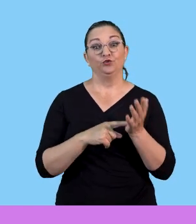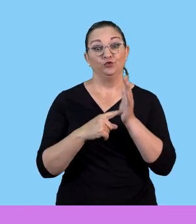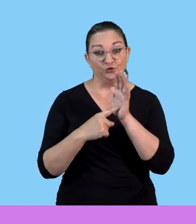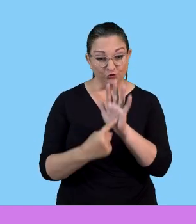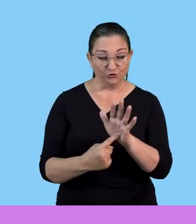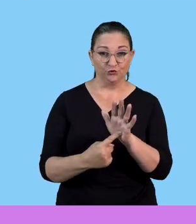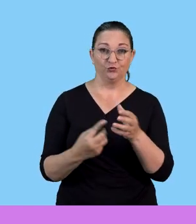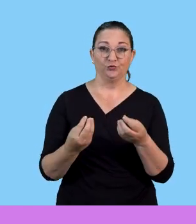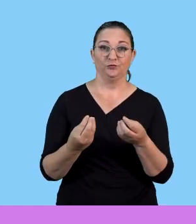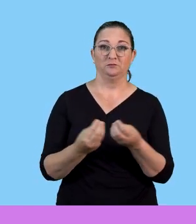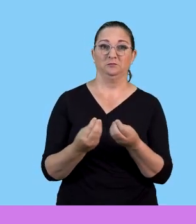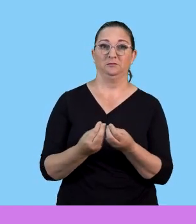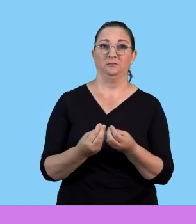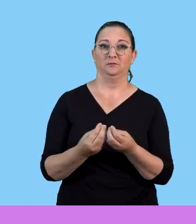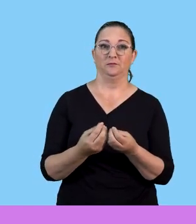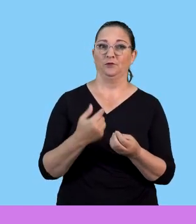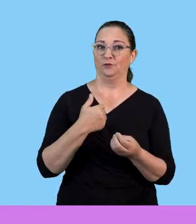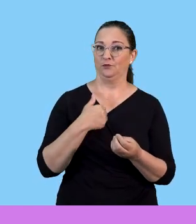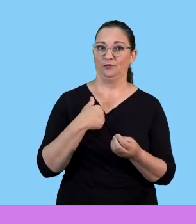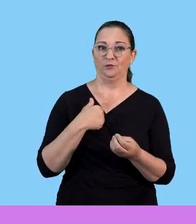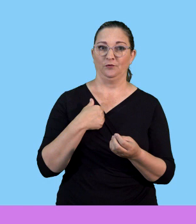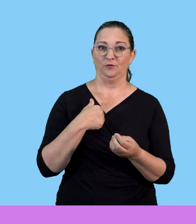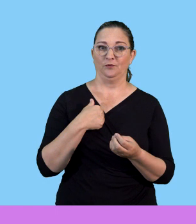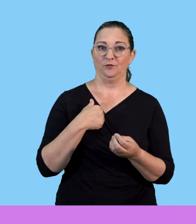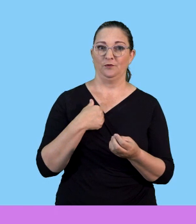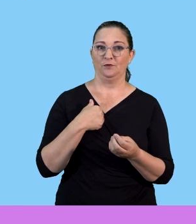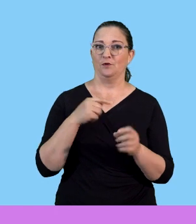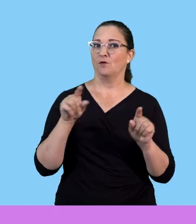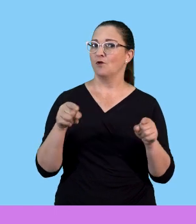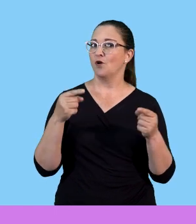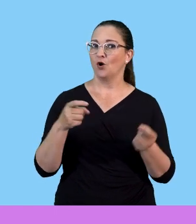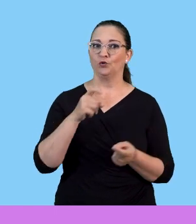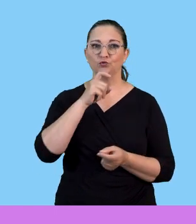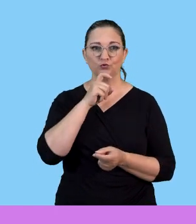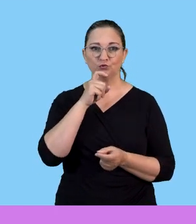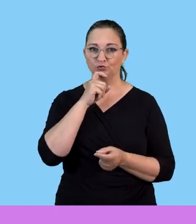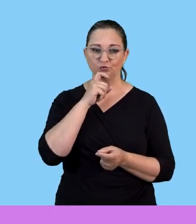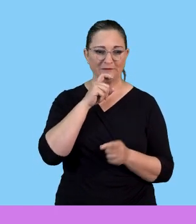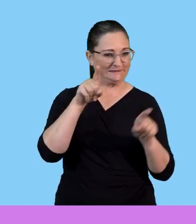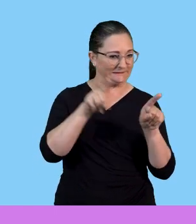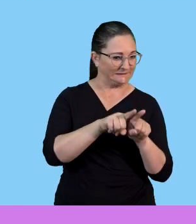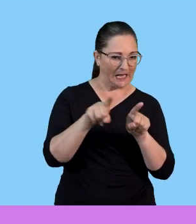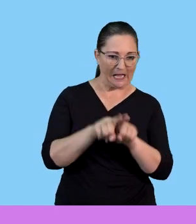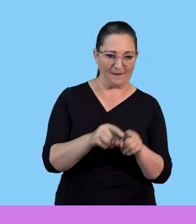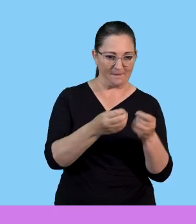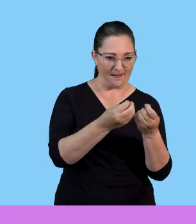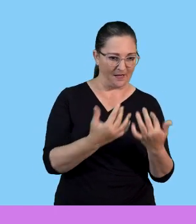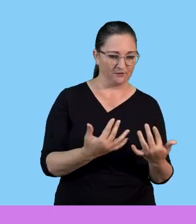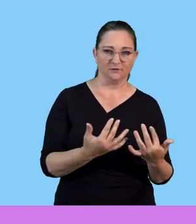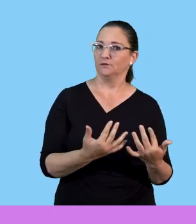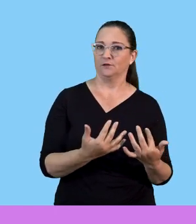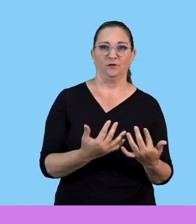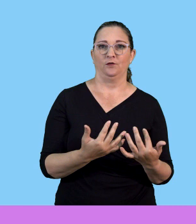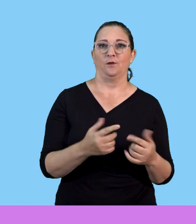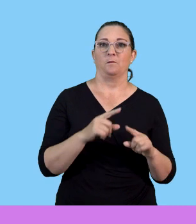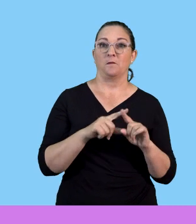us to show something, we are not allowed to use the amount they gave us.